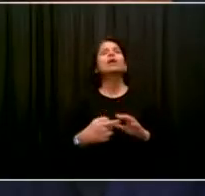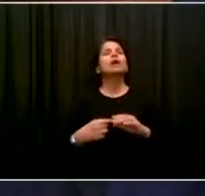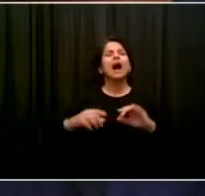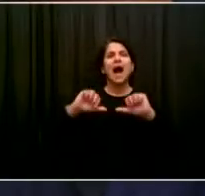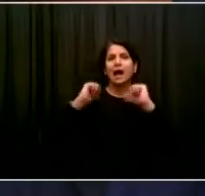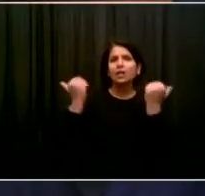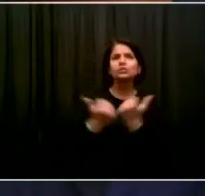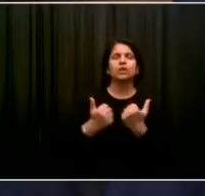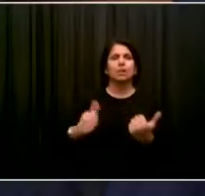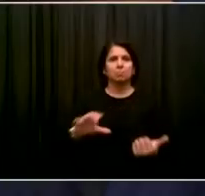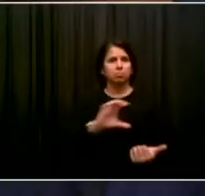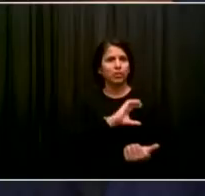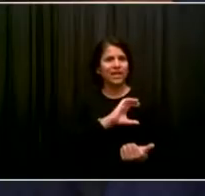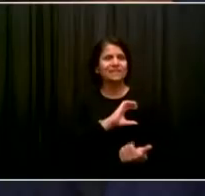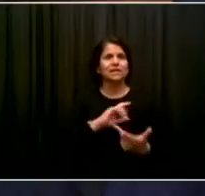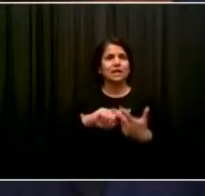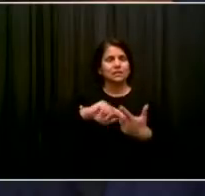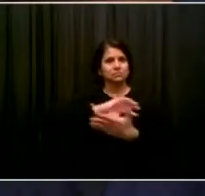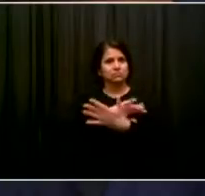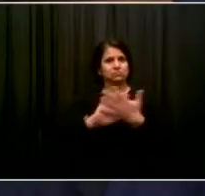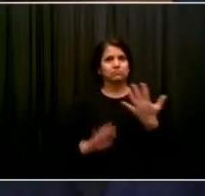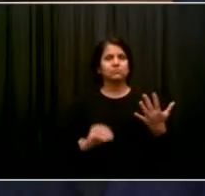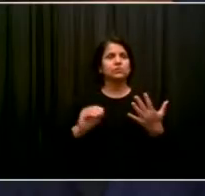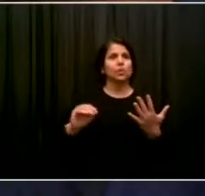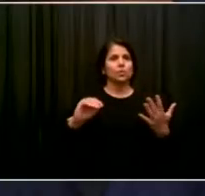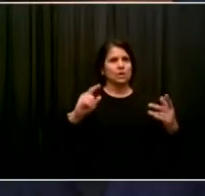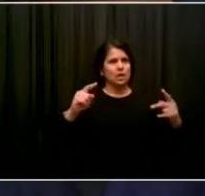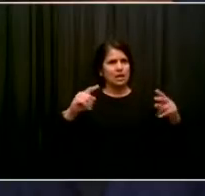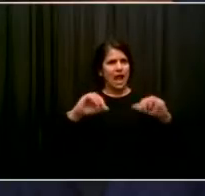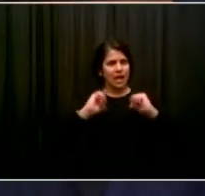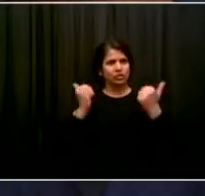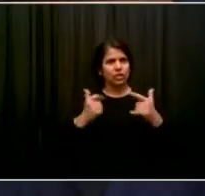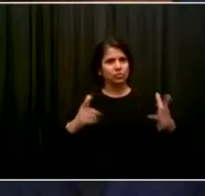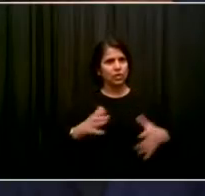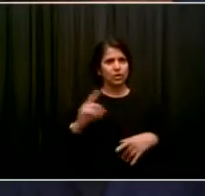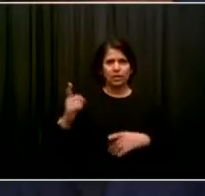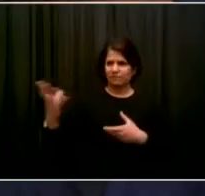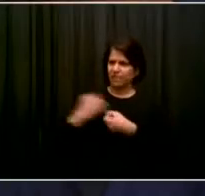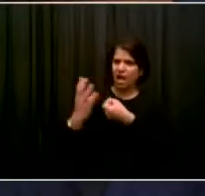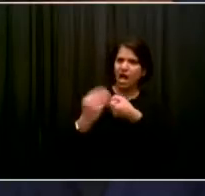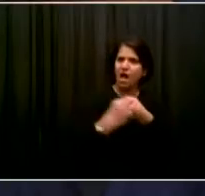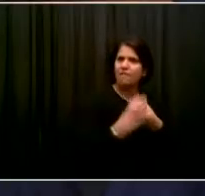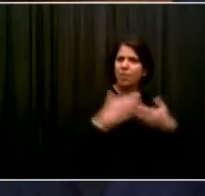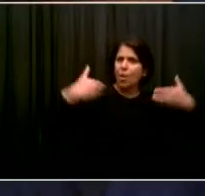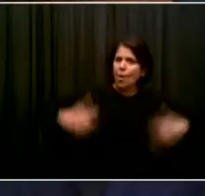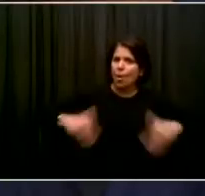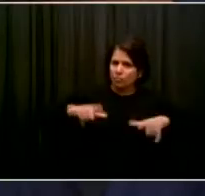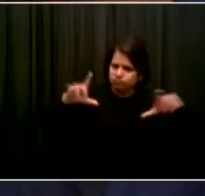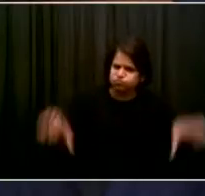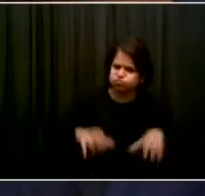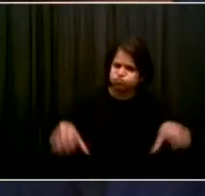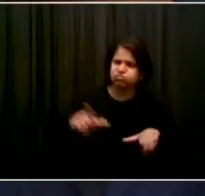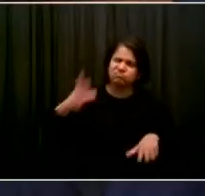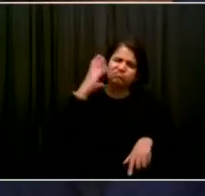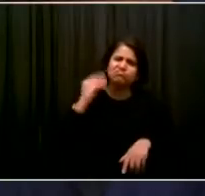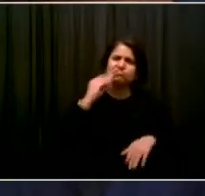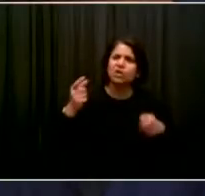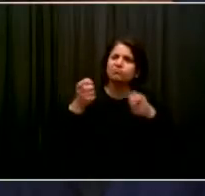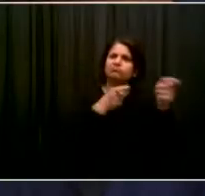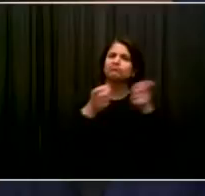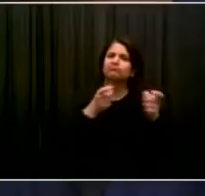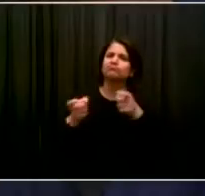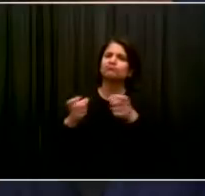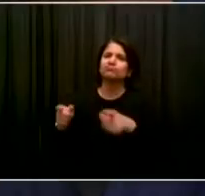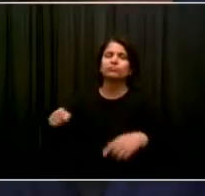again. Our prosperity is going to be based on public safety and justice. That is what I'm focused on,